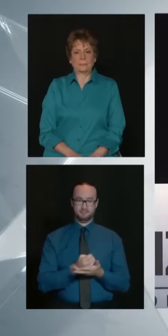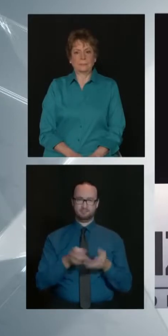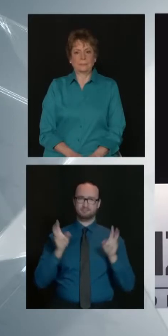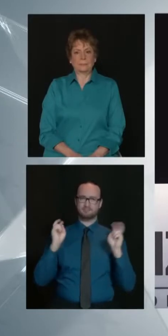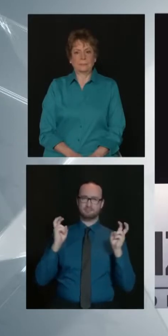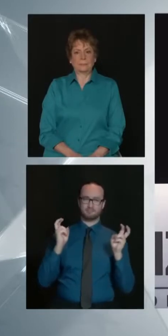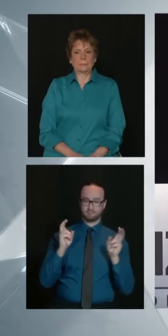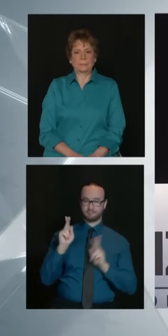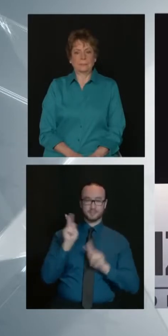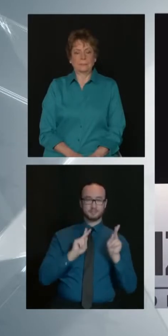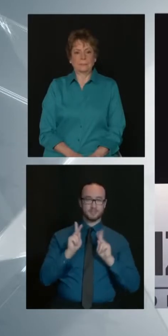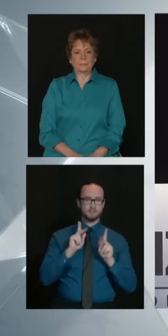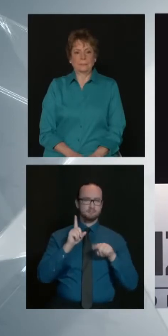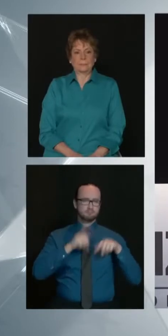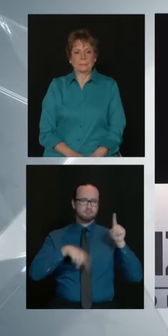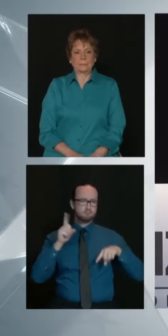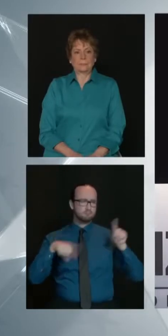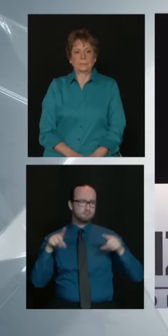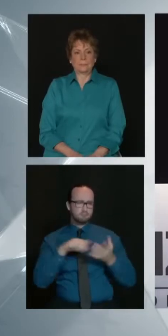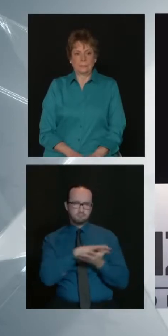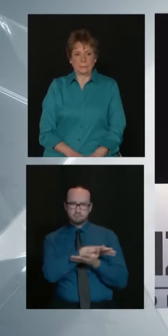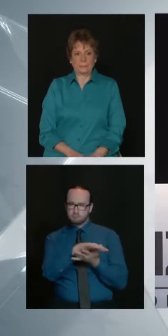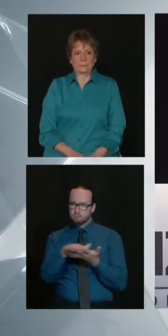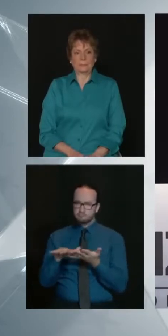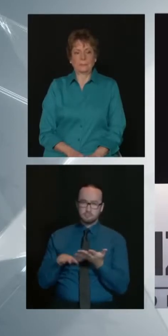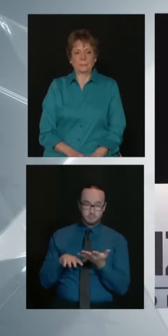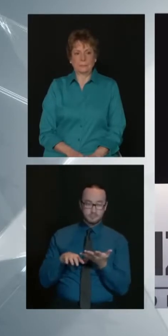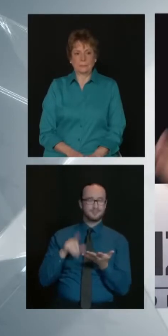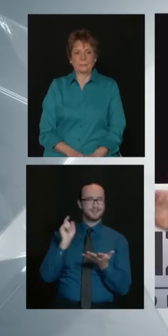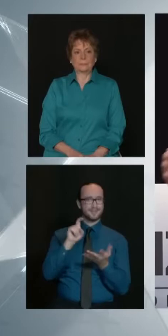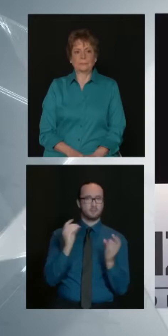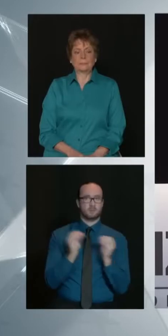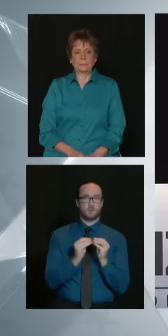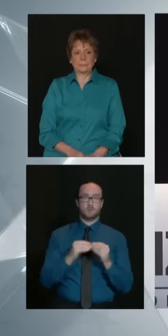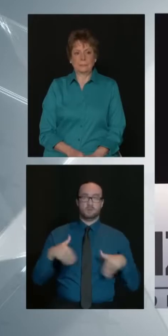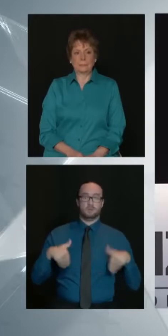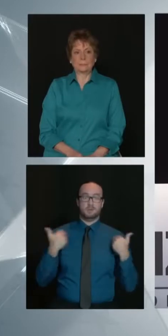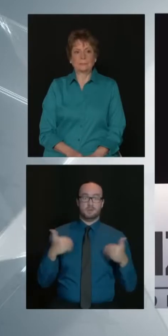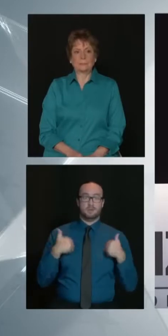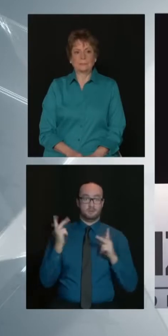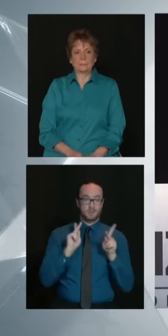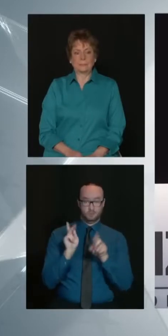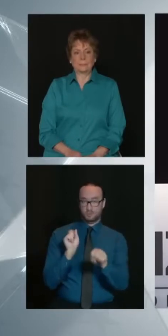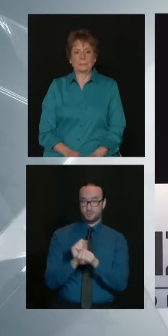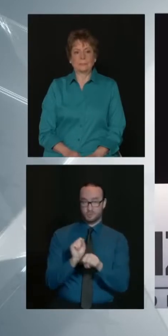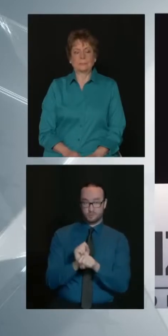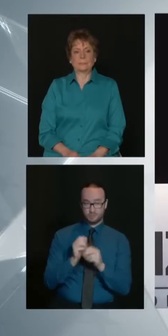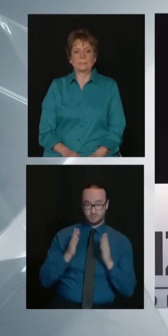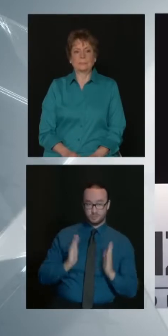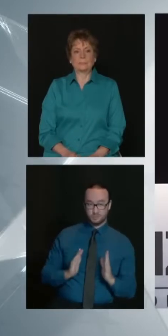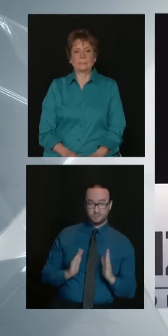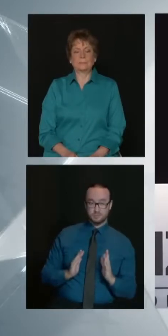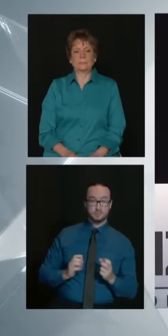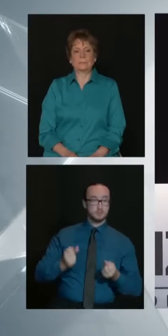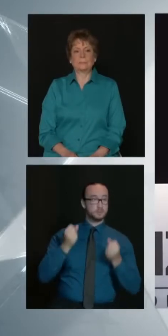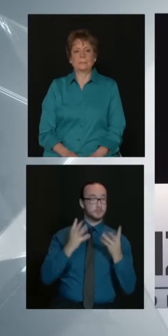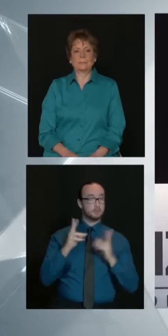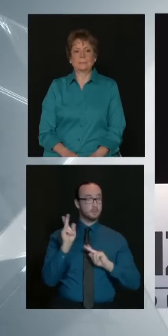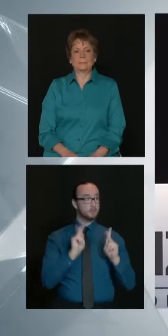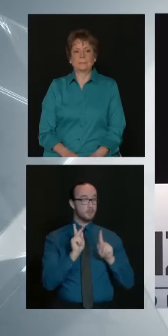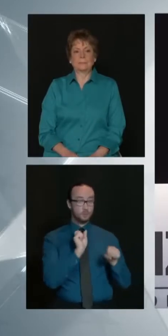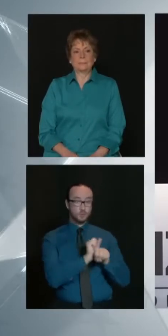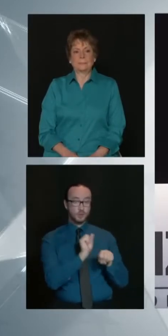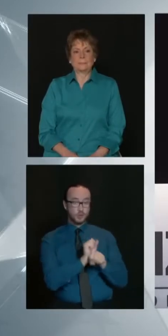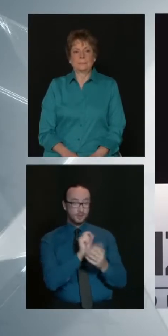our situation? We got a huge labor shortage right now. We got lots of immigrants who want to work. We can't get a visa program so